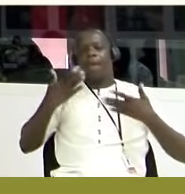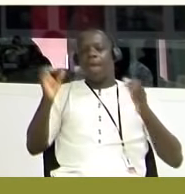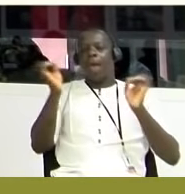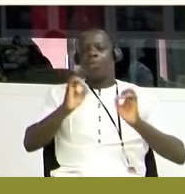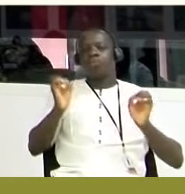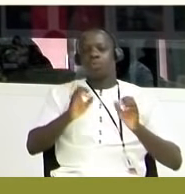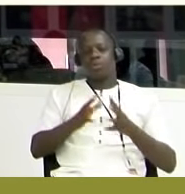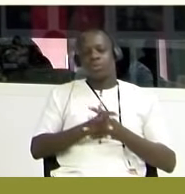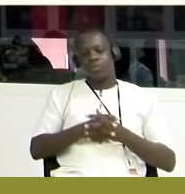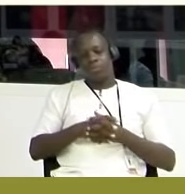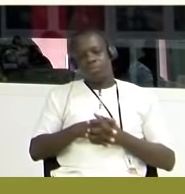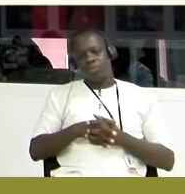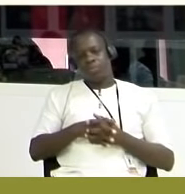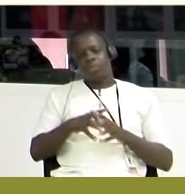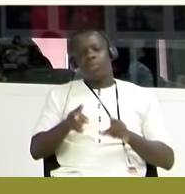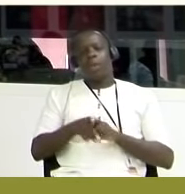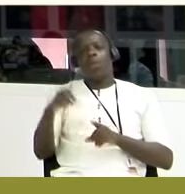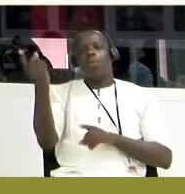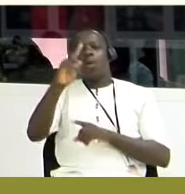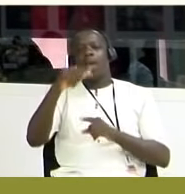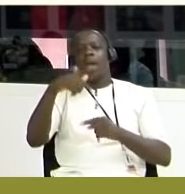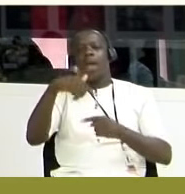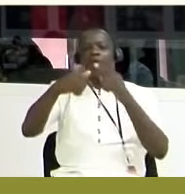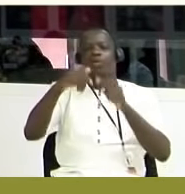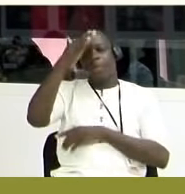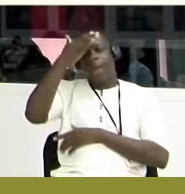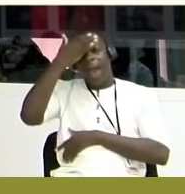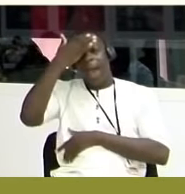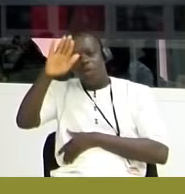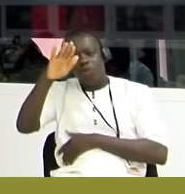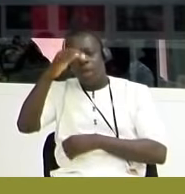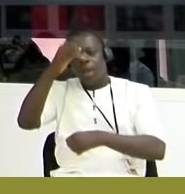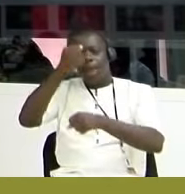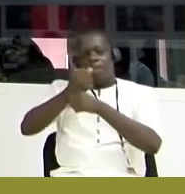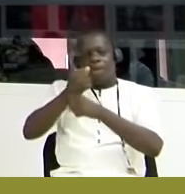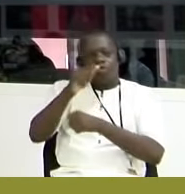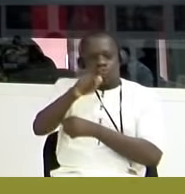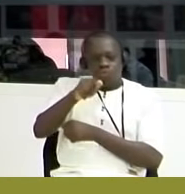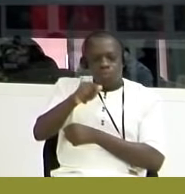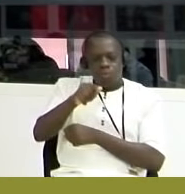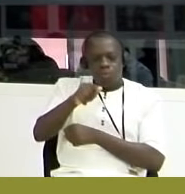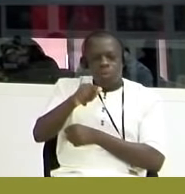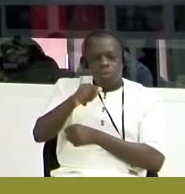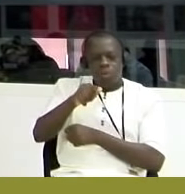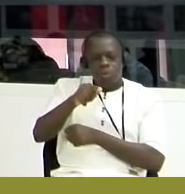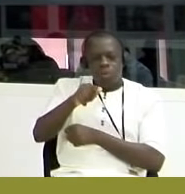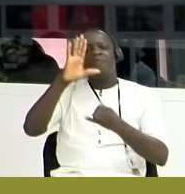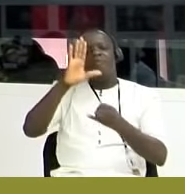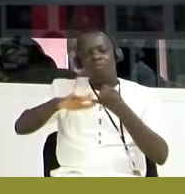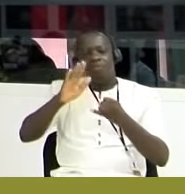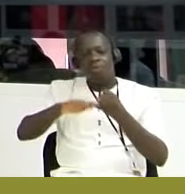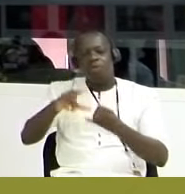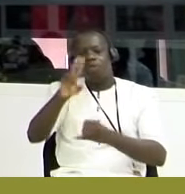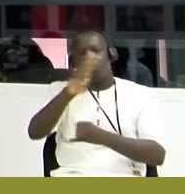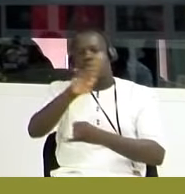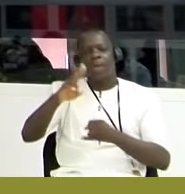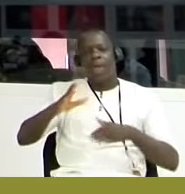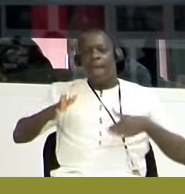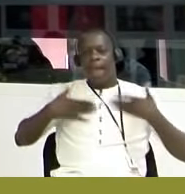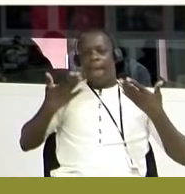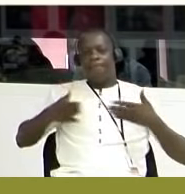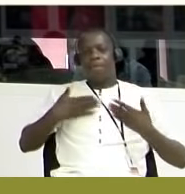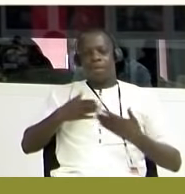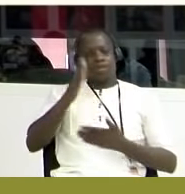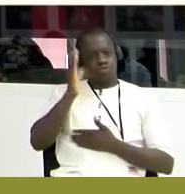their behavior made you conclude that they were not happy? No, it's through their reaction and the way they were